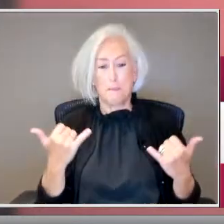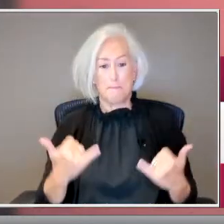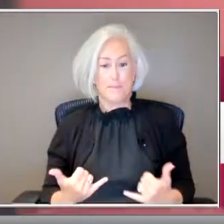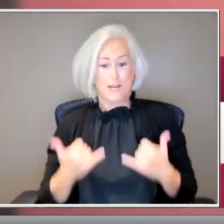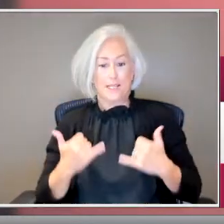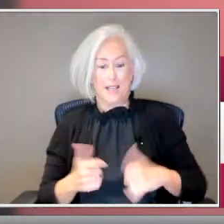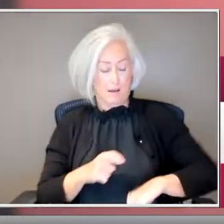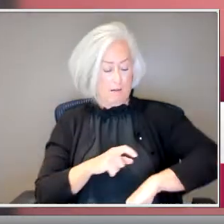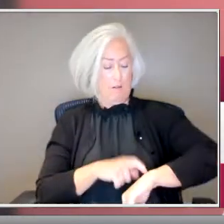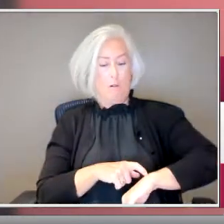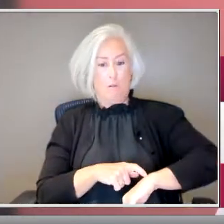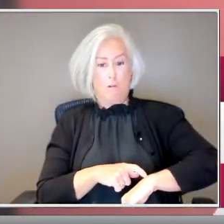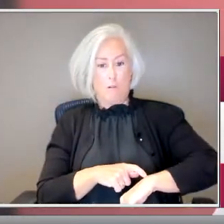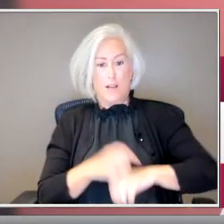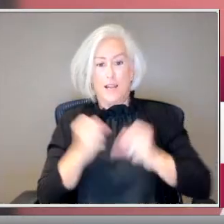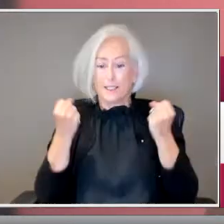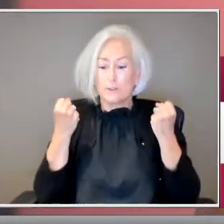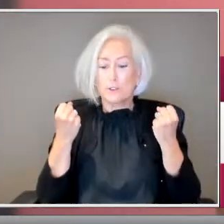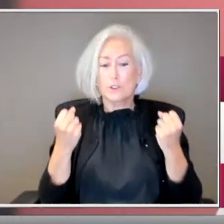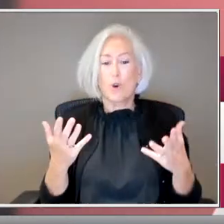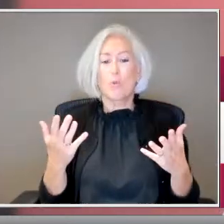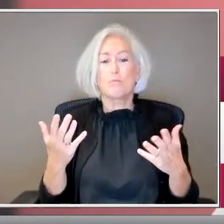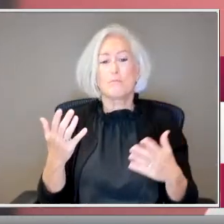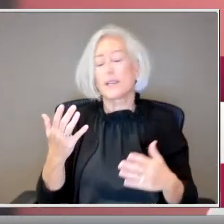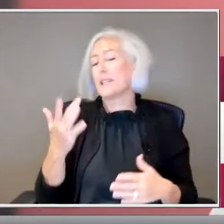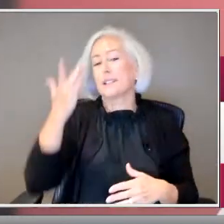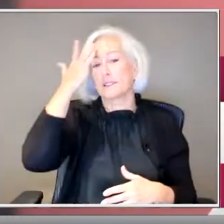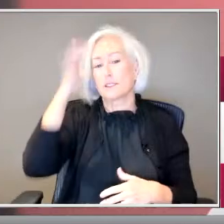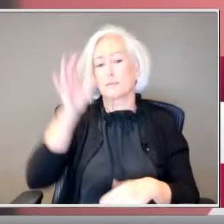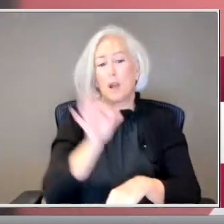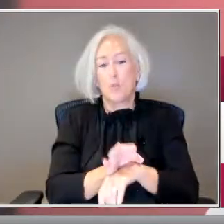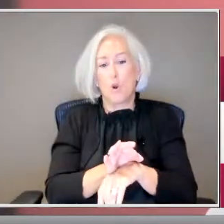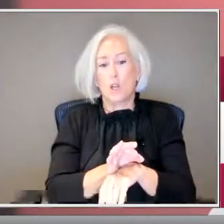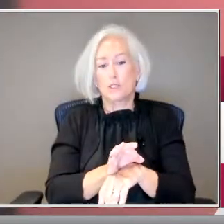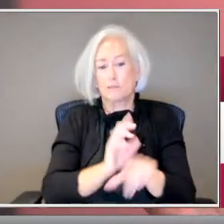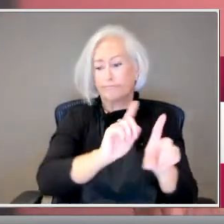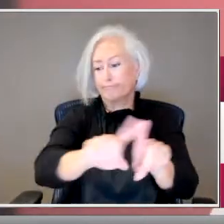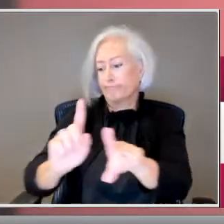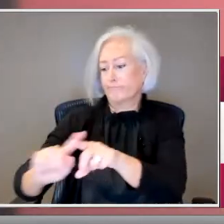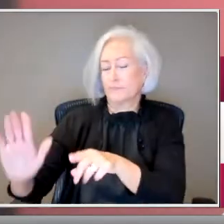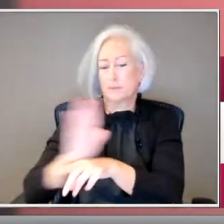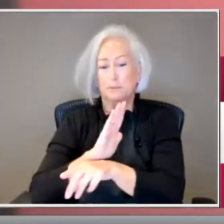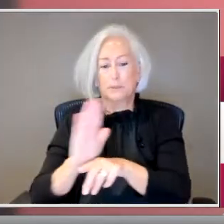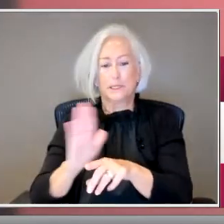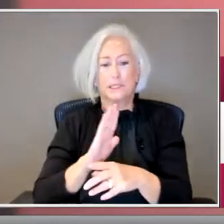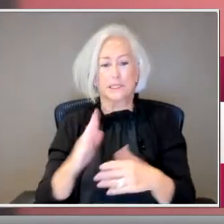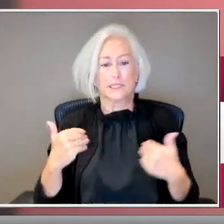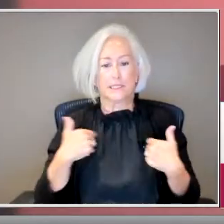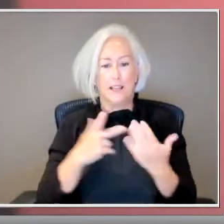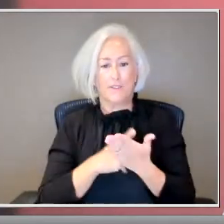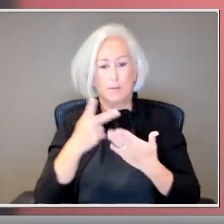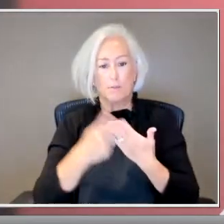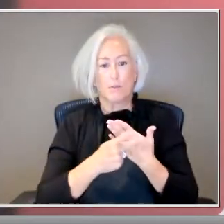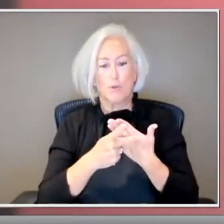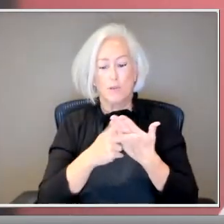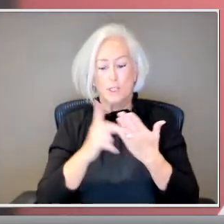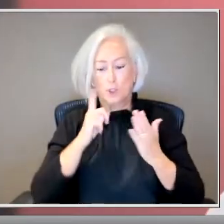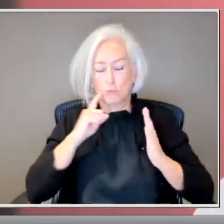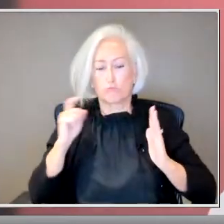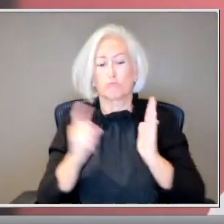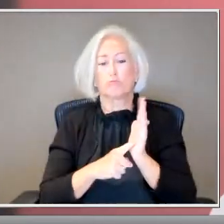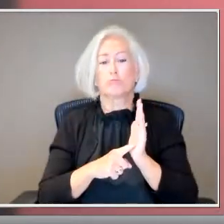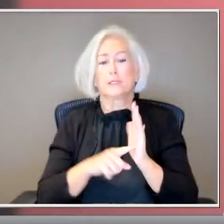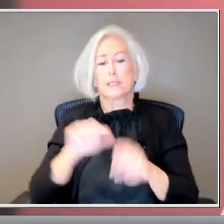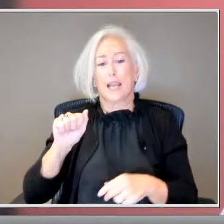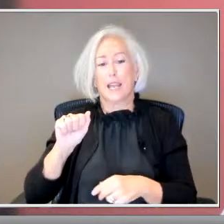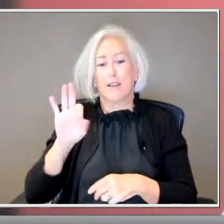market is so high these days, and every commercial company or watch has a program to detect AFib. AFib is only one of them. It